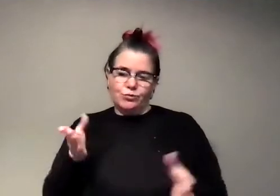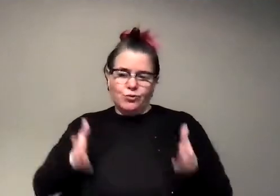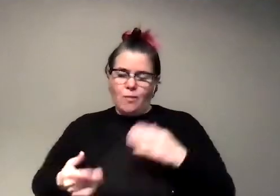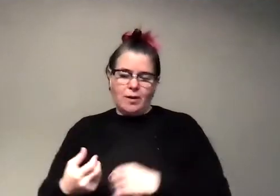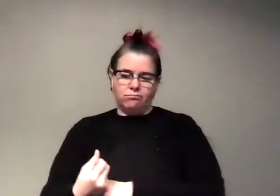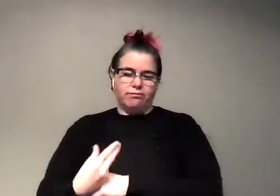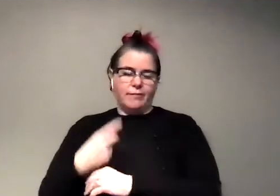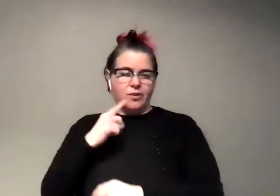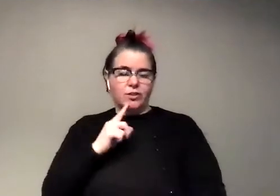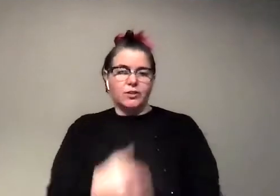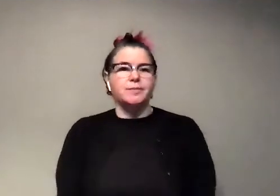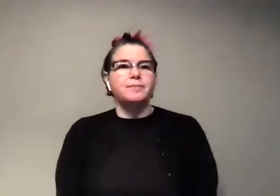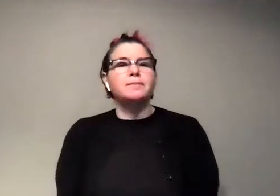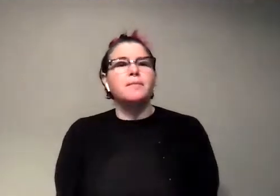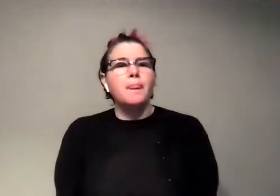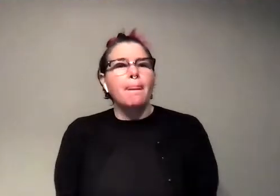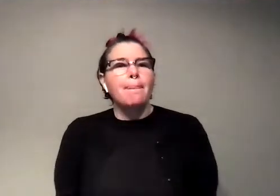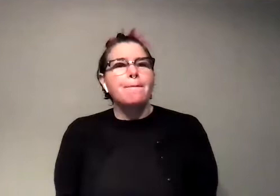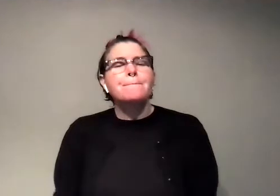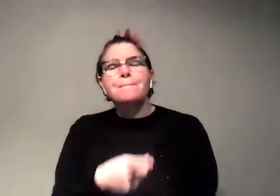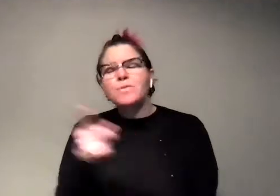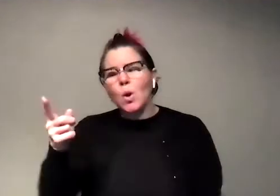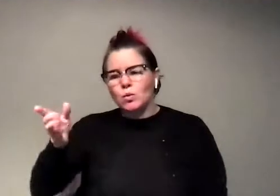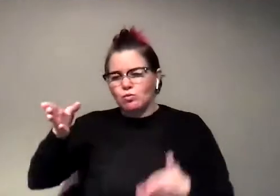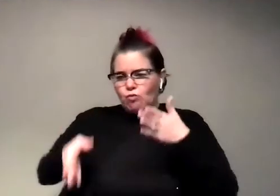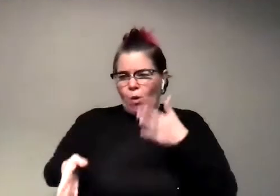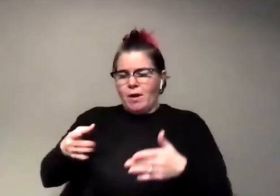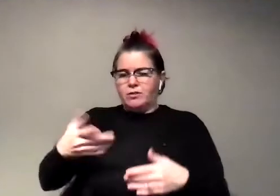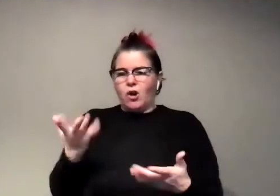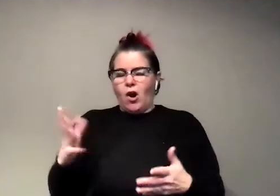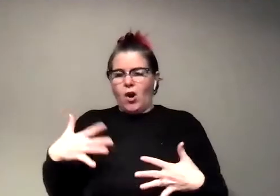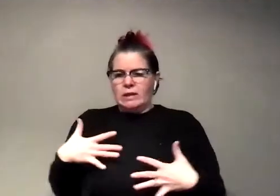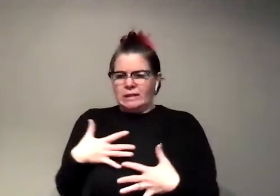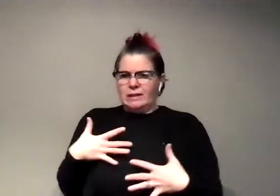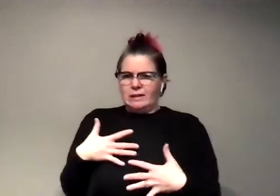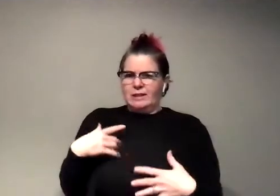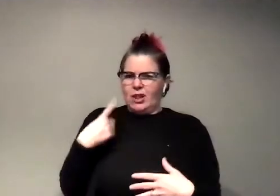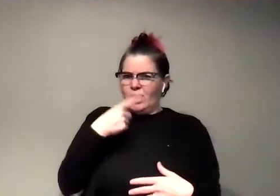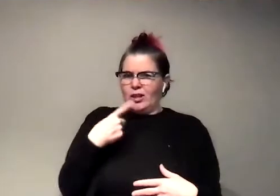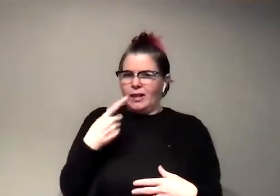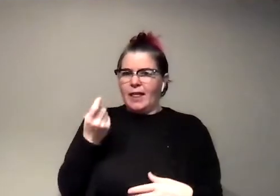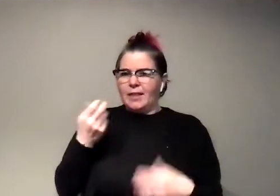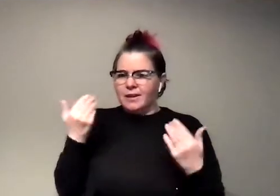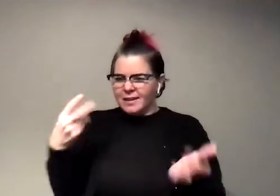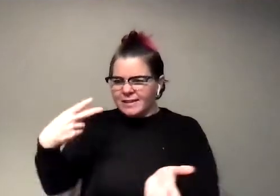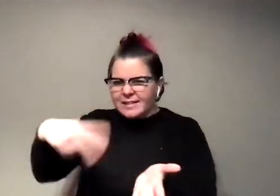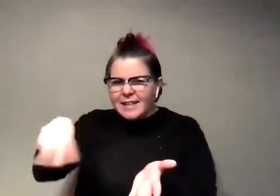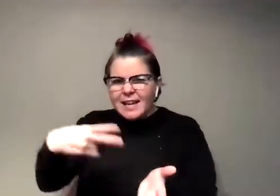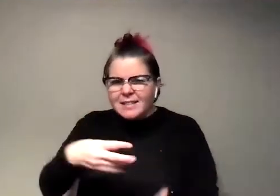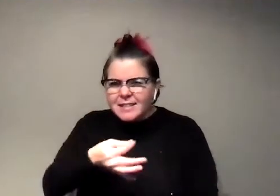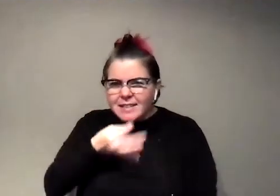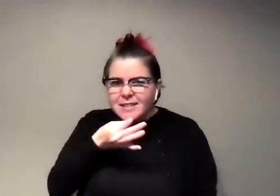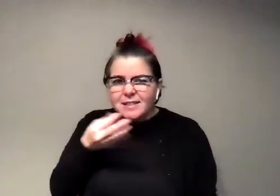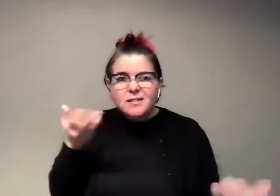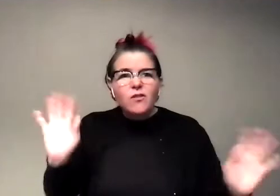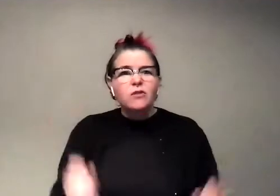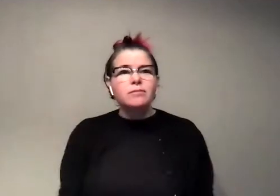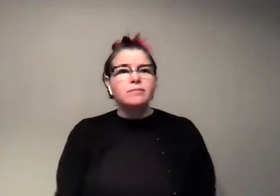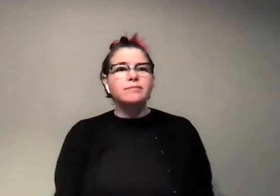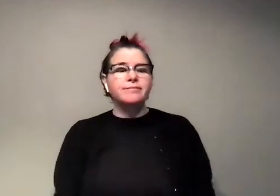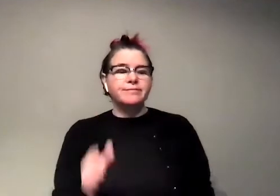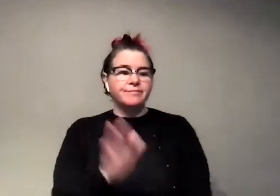Yeah, I've already, those robots are already reasonably intimidating looking, but when they start dancing, I'm like, it's all over. Like All we're over. we're